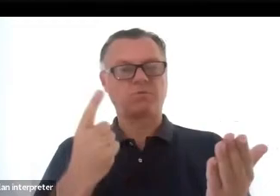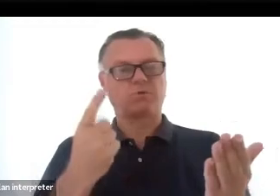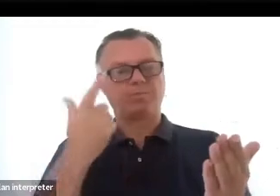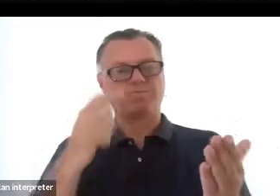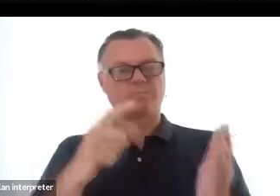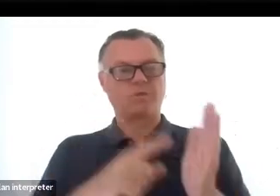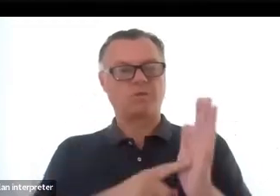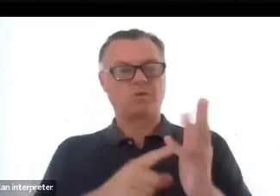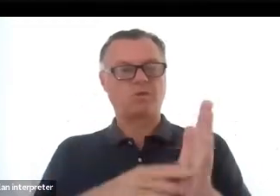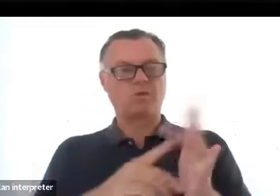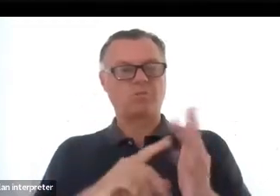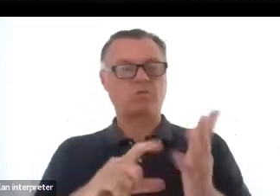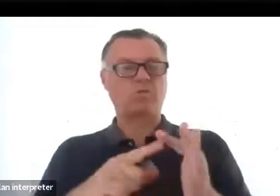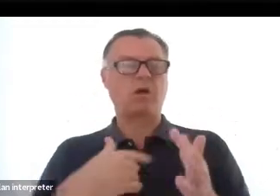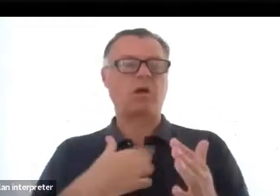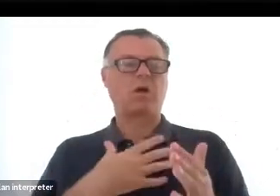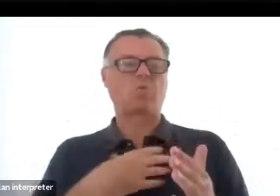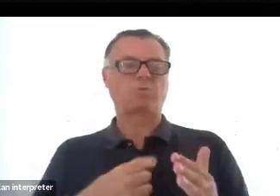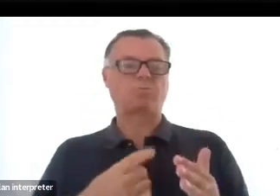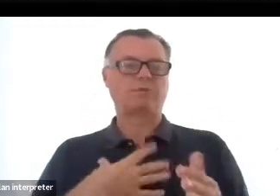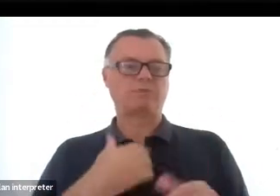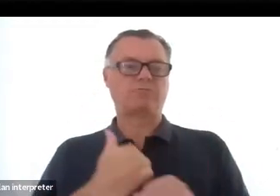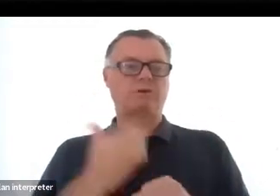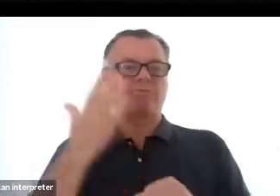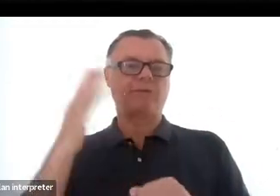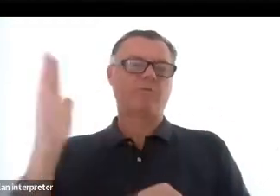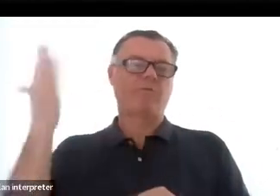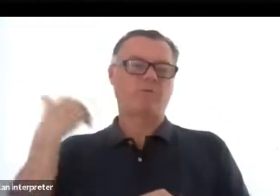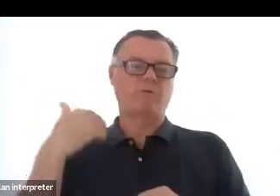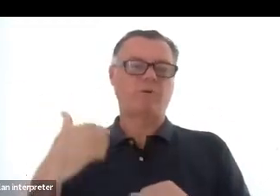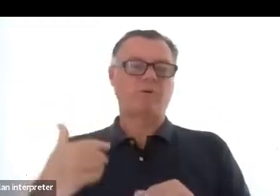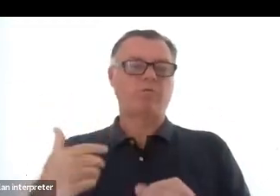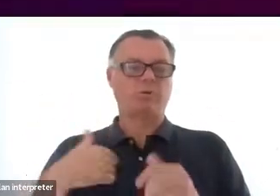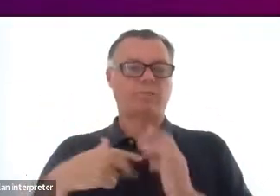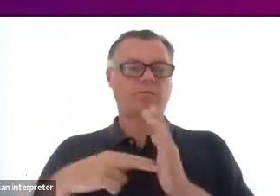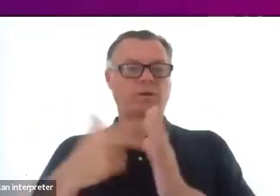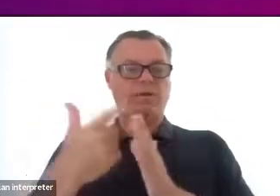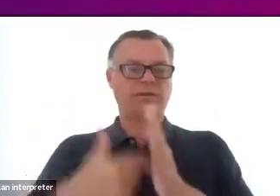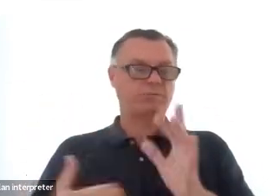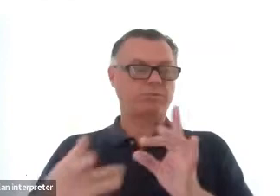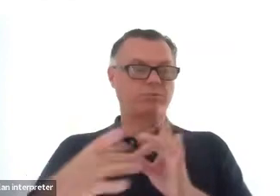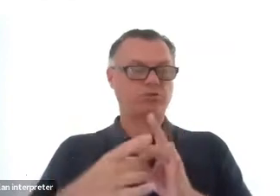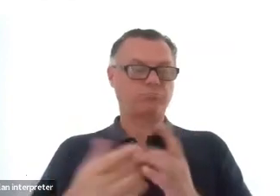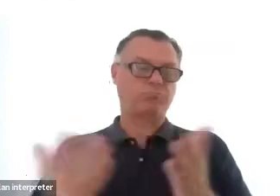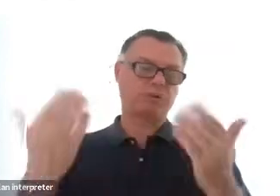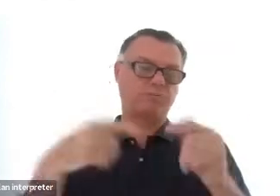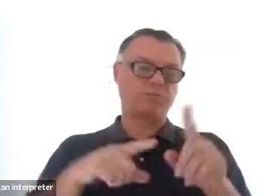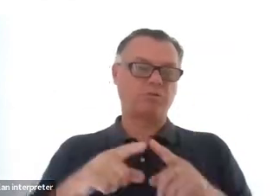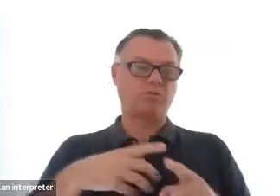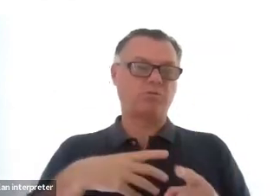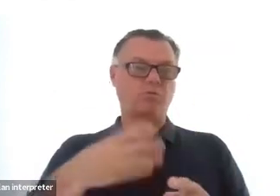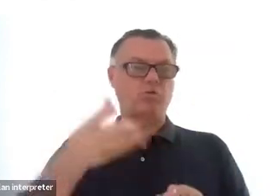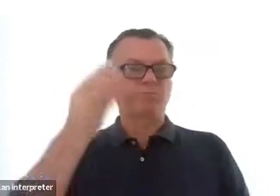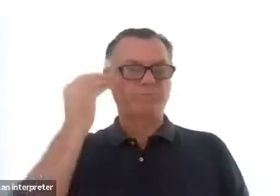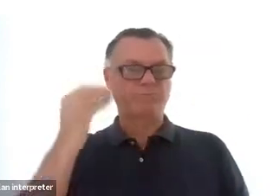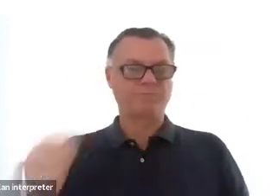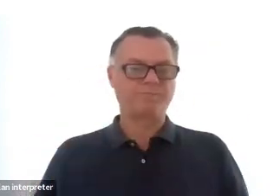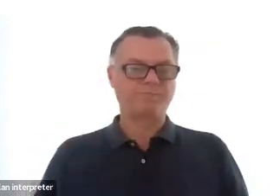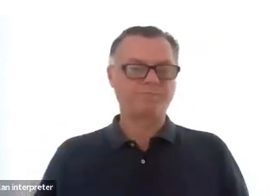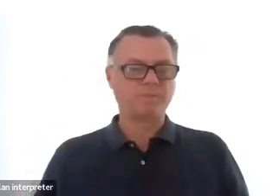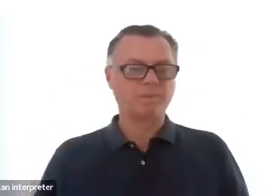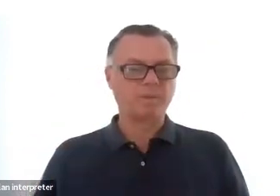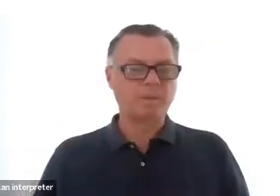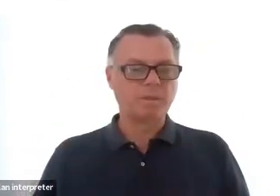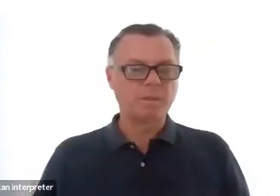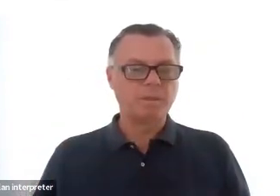I'd had to connect to my grandmother. Join our waitlist to learn more. Give the founders some